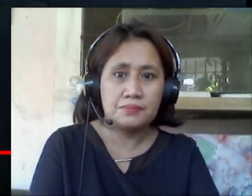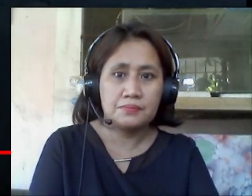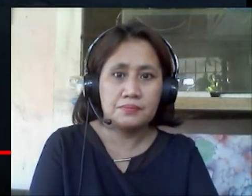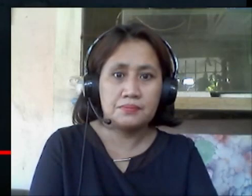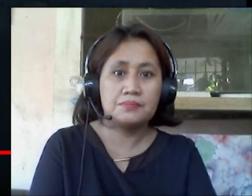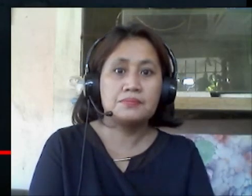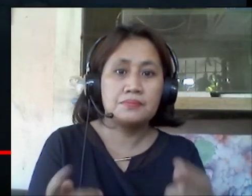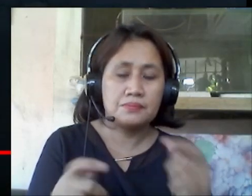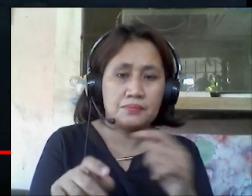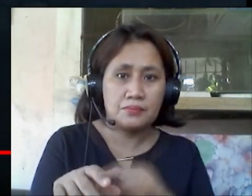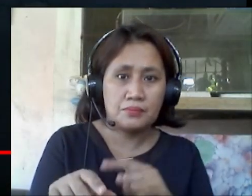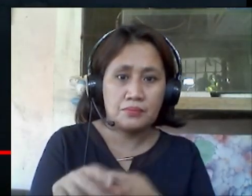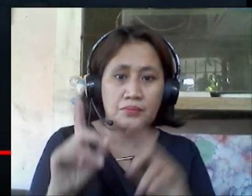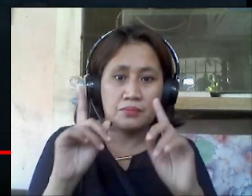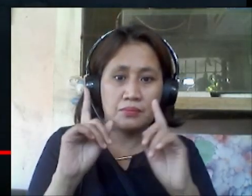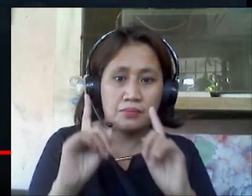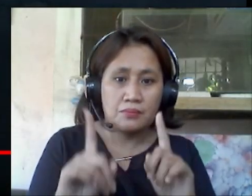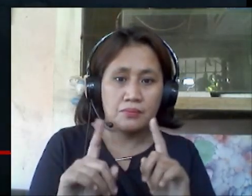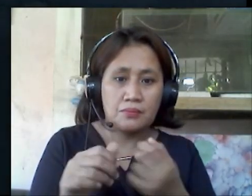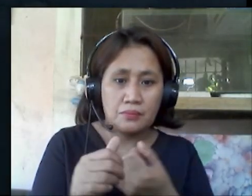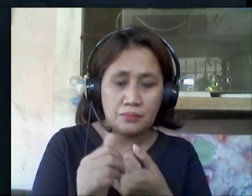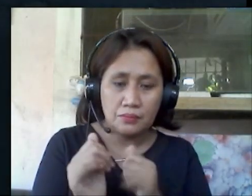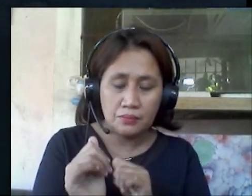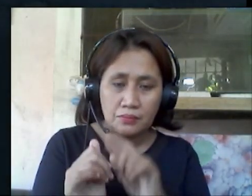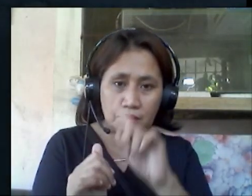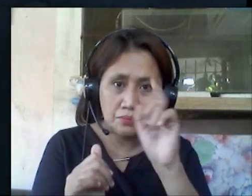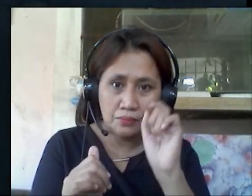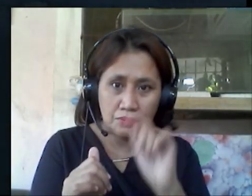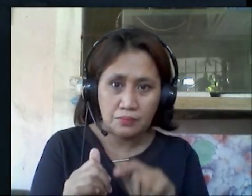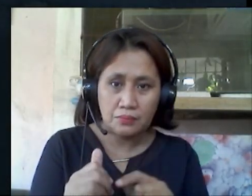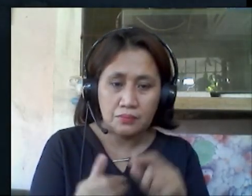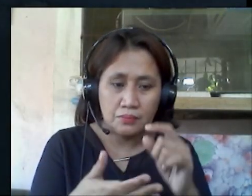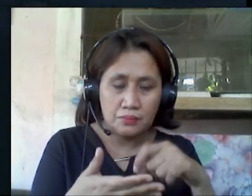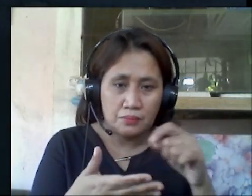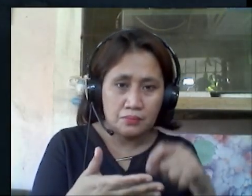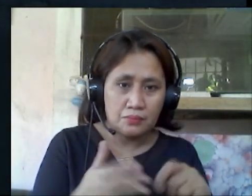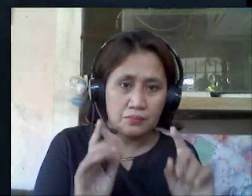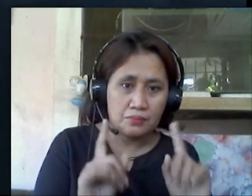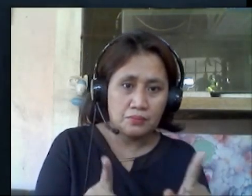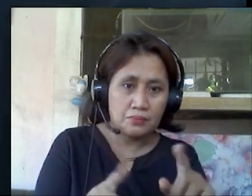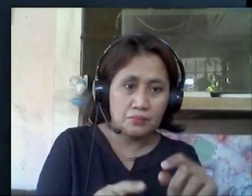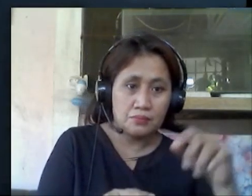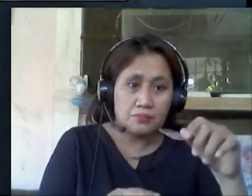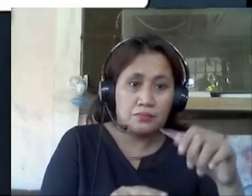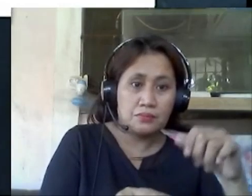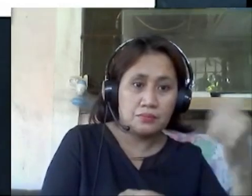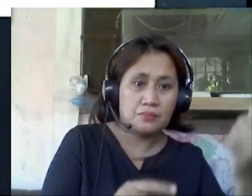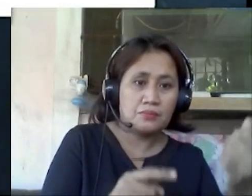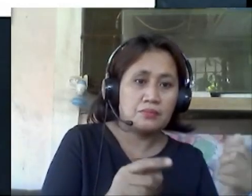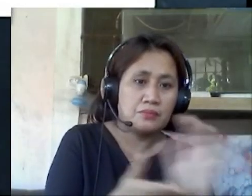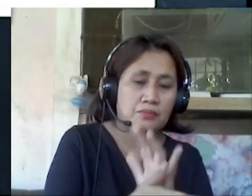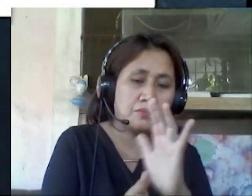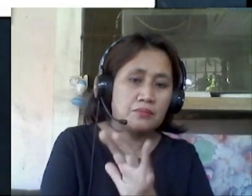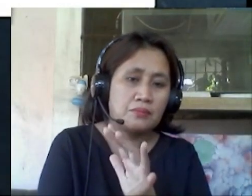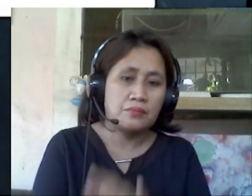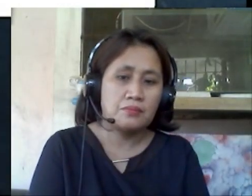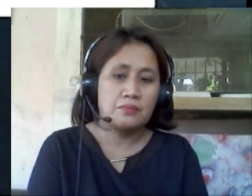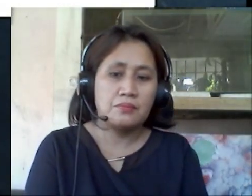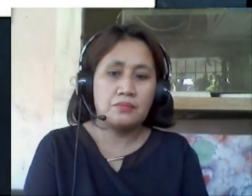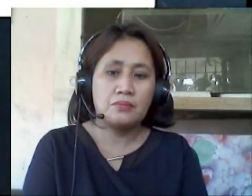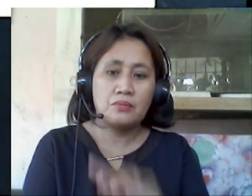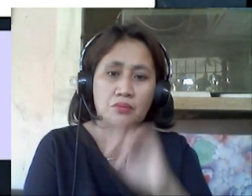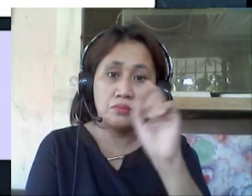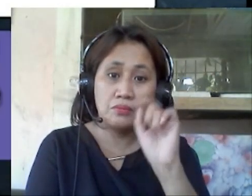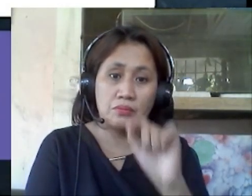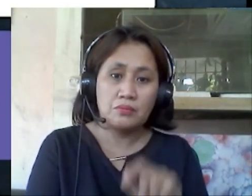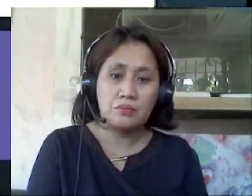This time, answer the following questions. Write your answer on a separate sheet of paper. Question